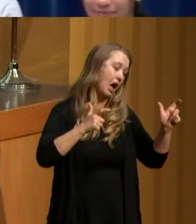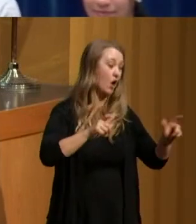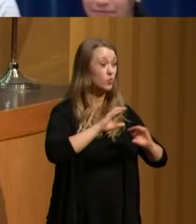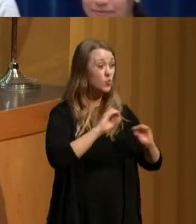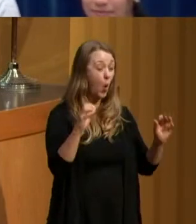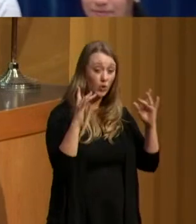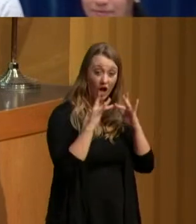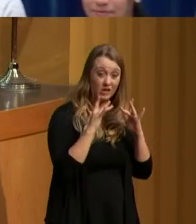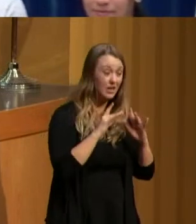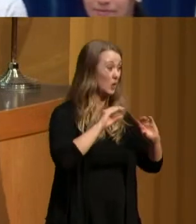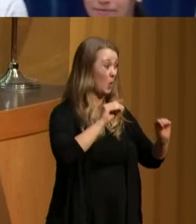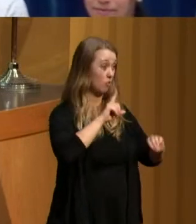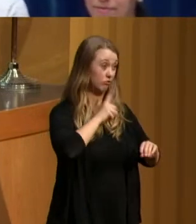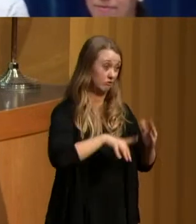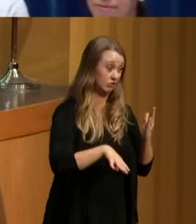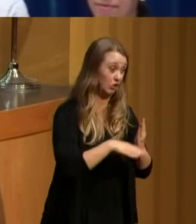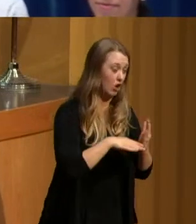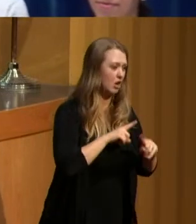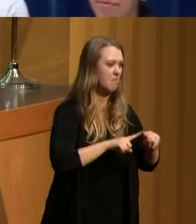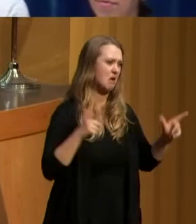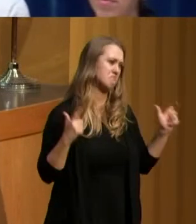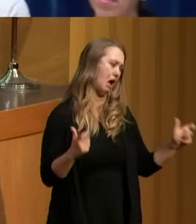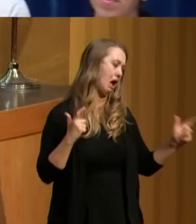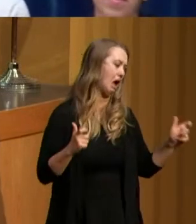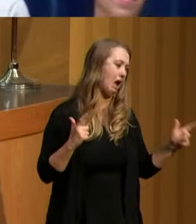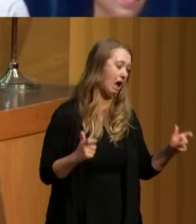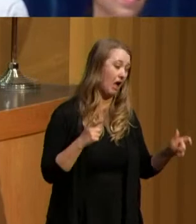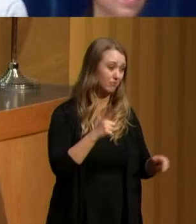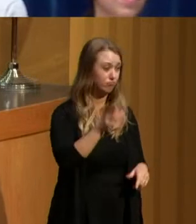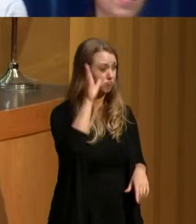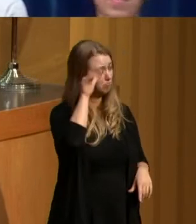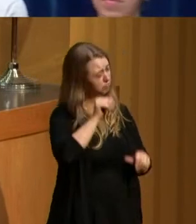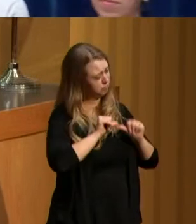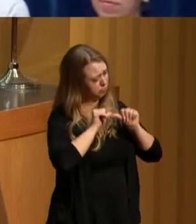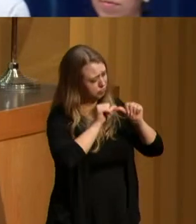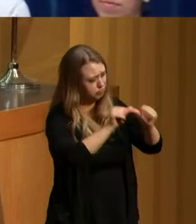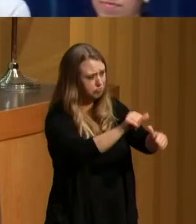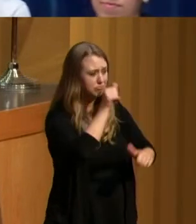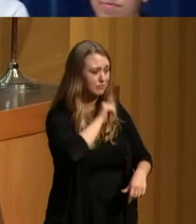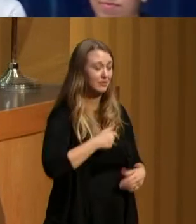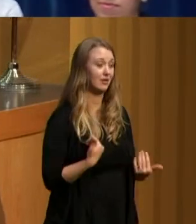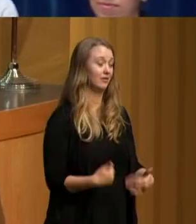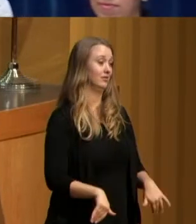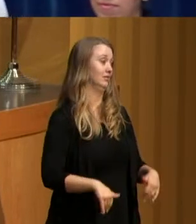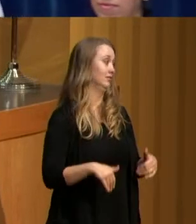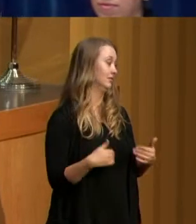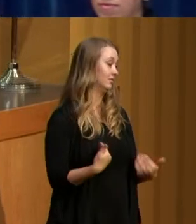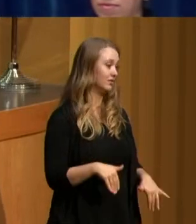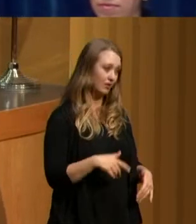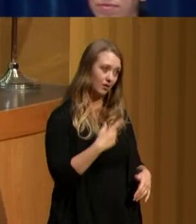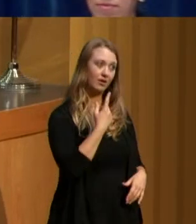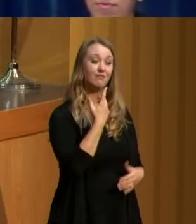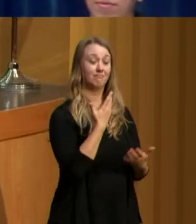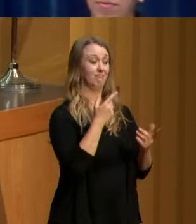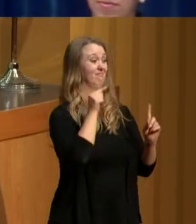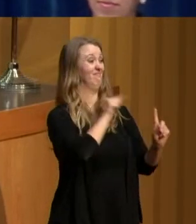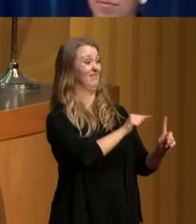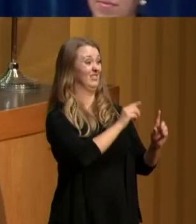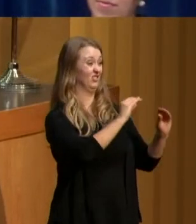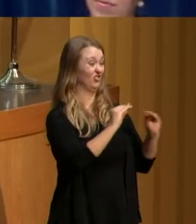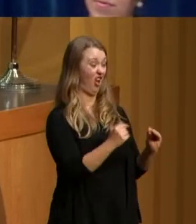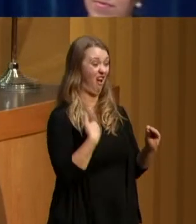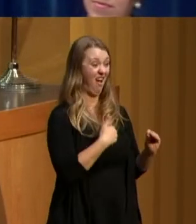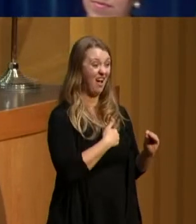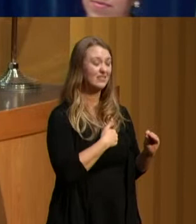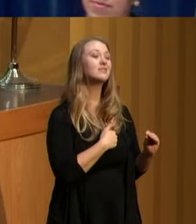doing it. So I think what this year has probably taught us is, you go back to what the kids like to do. They want to